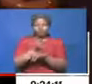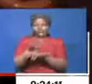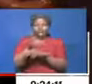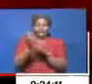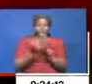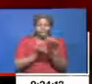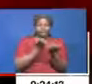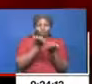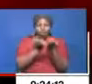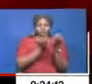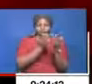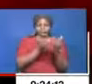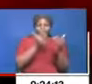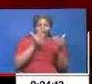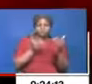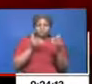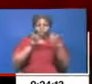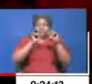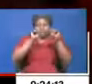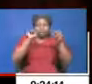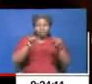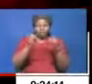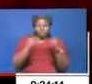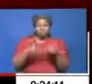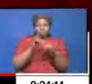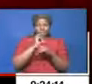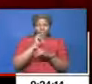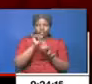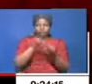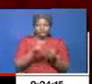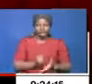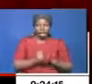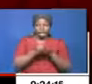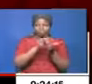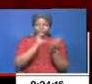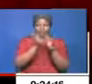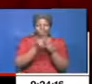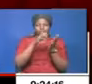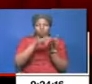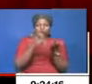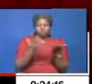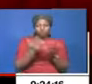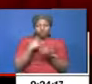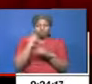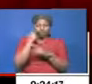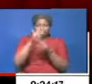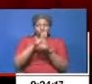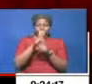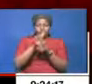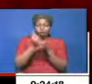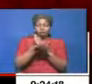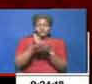system is implemented. This might help in changing the situation where we have seen a lot of auditing